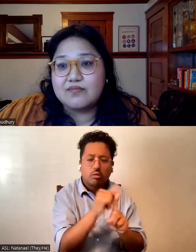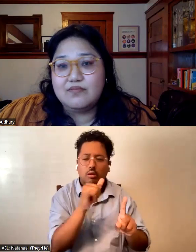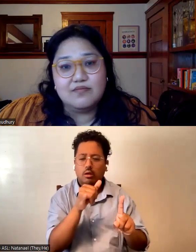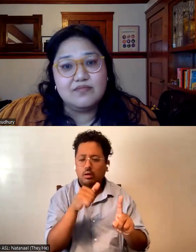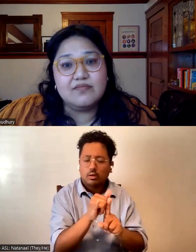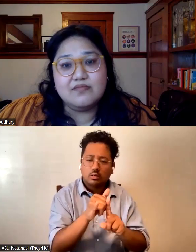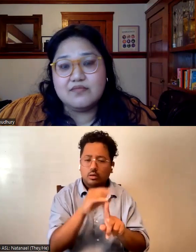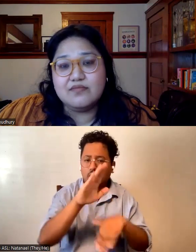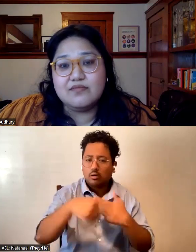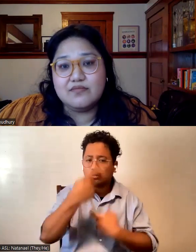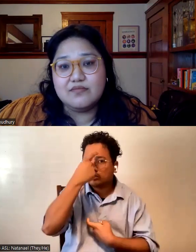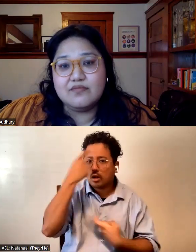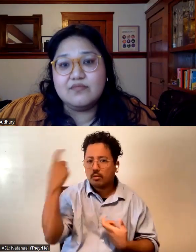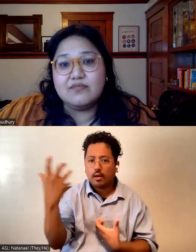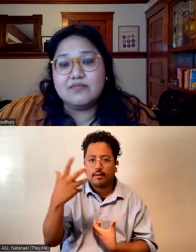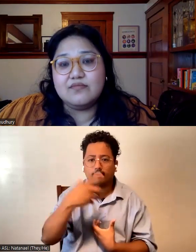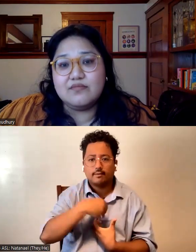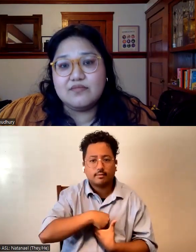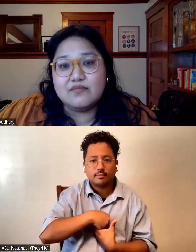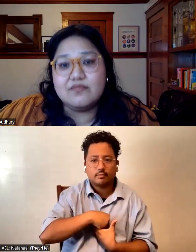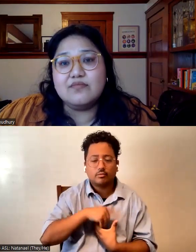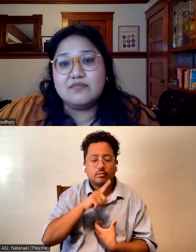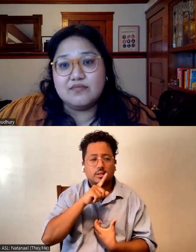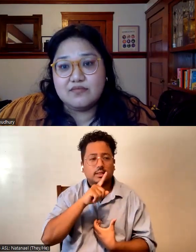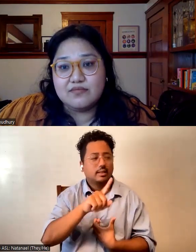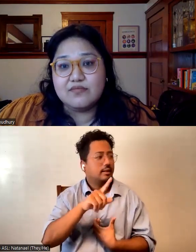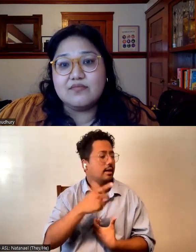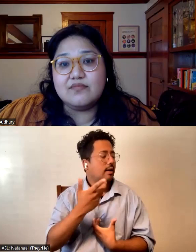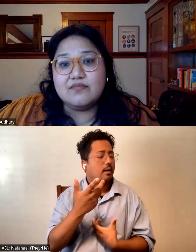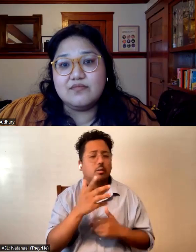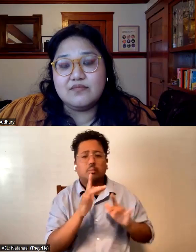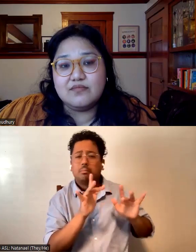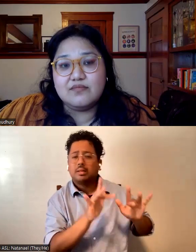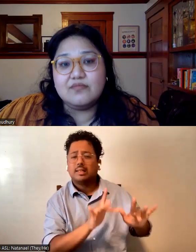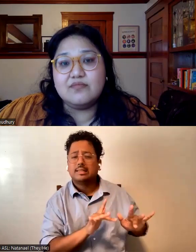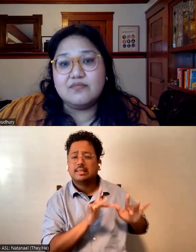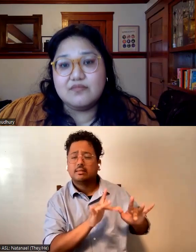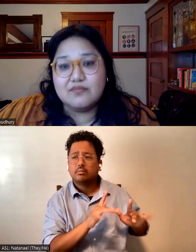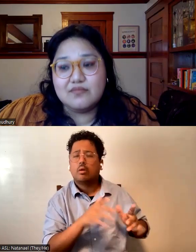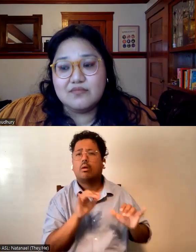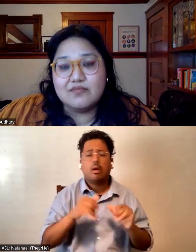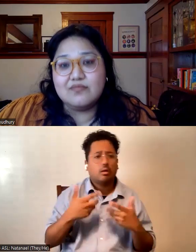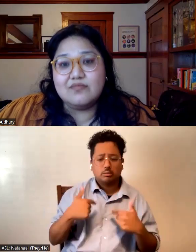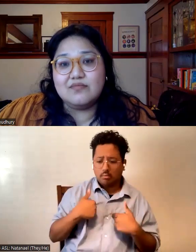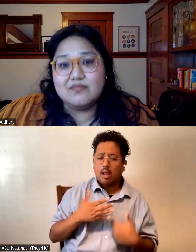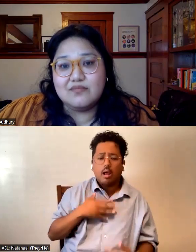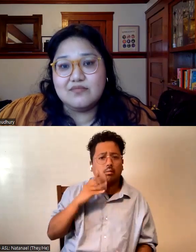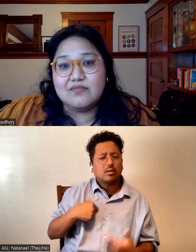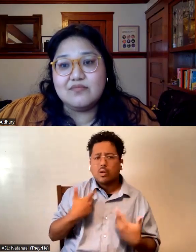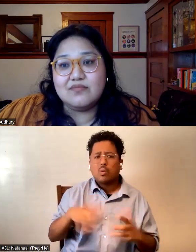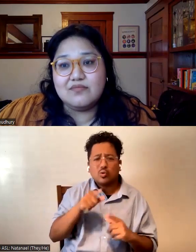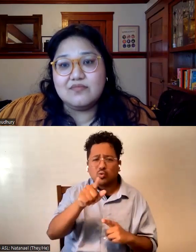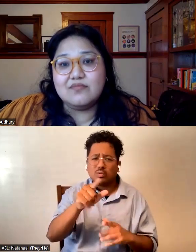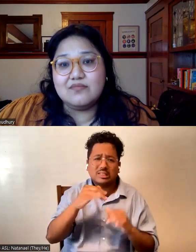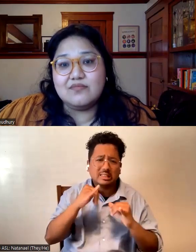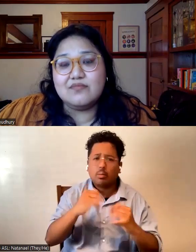with him was this like plea, like, I really don't want you to have to go through what I went through. And